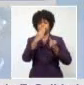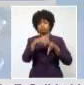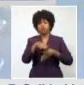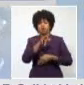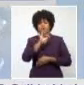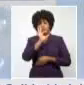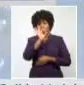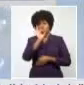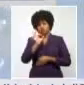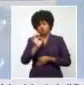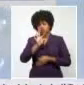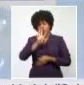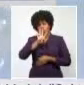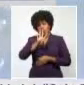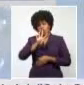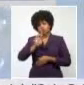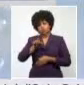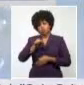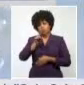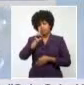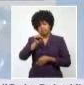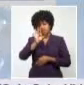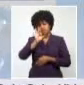This gives a lethality rate of